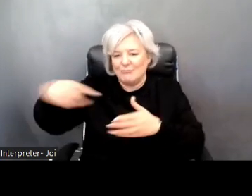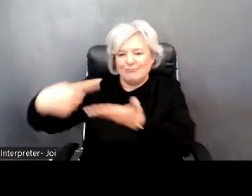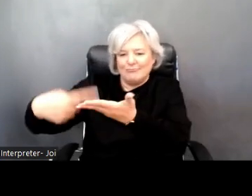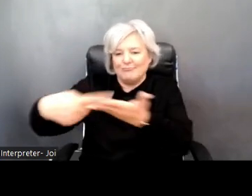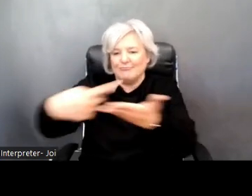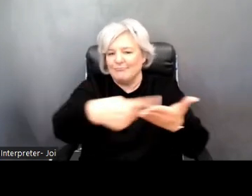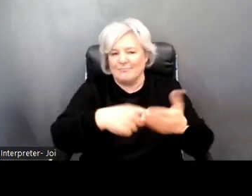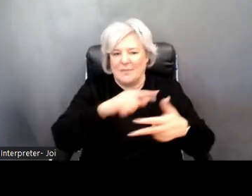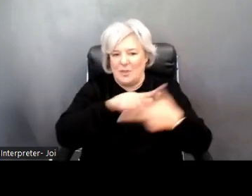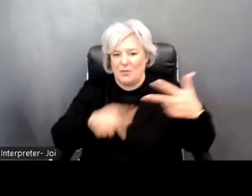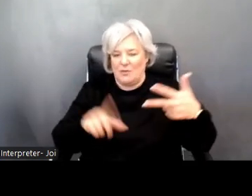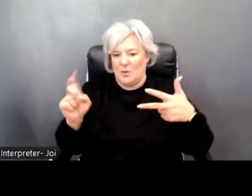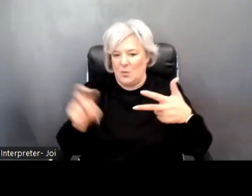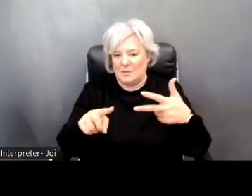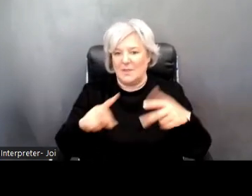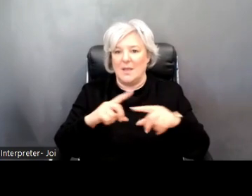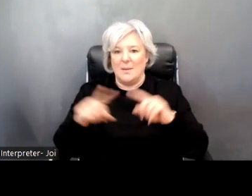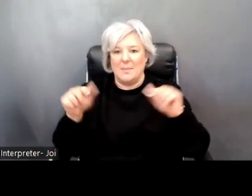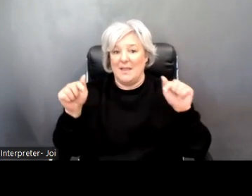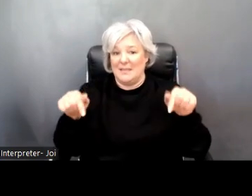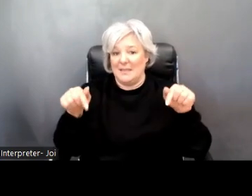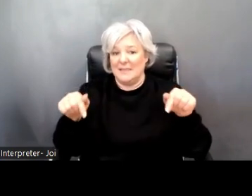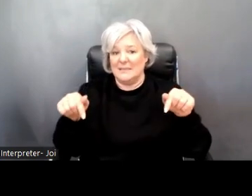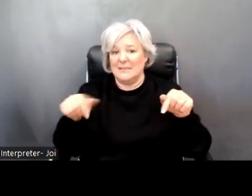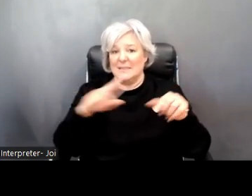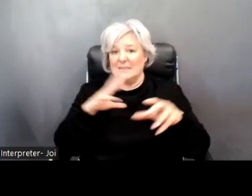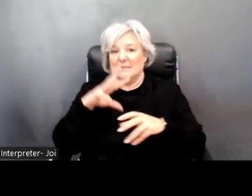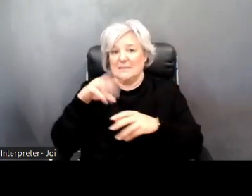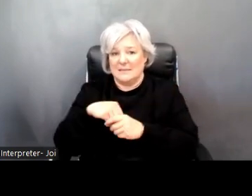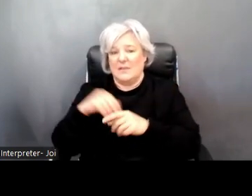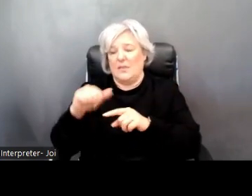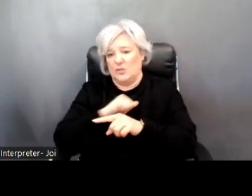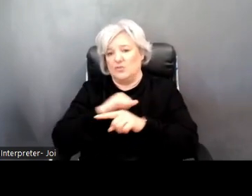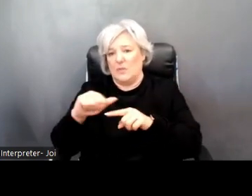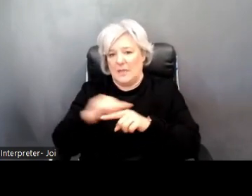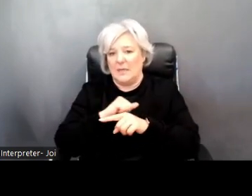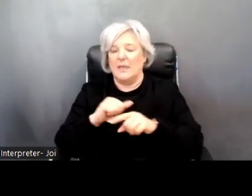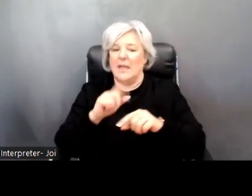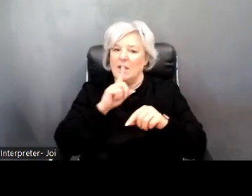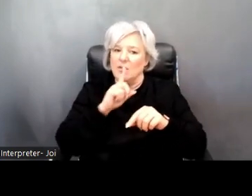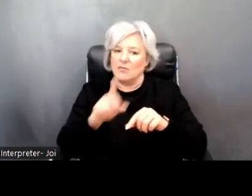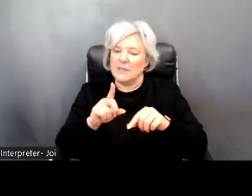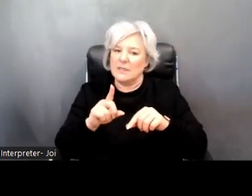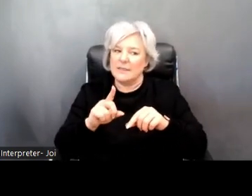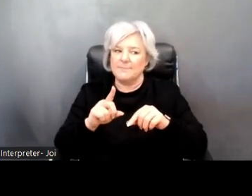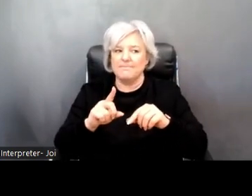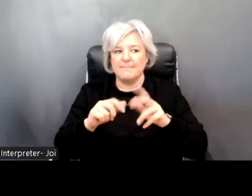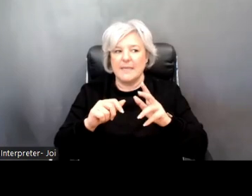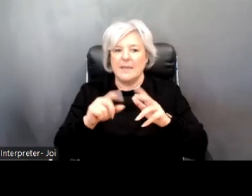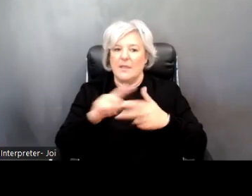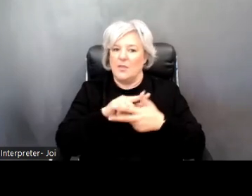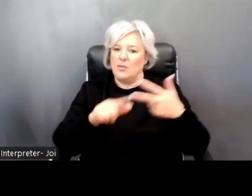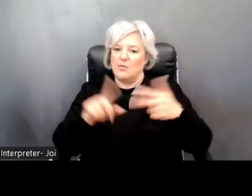3 questions. But this is actually built into the training. It really gets at your